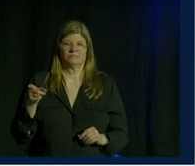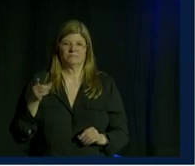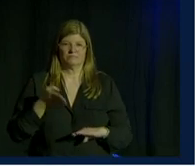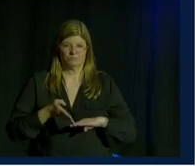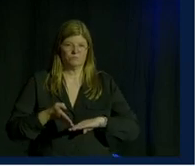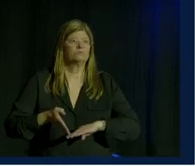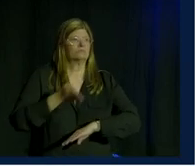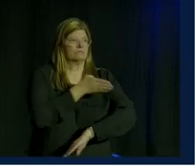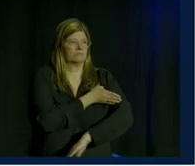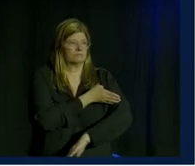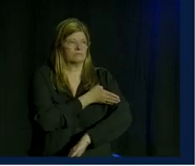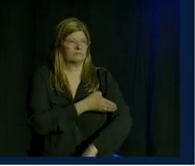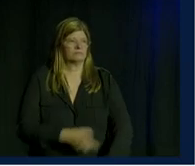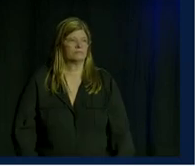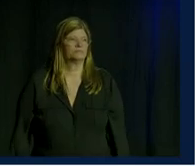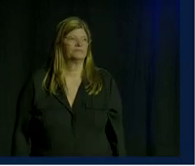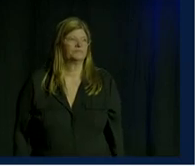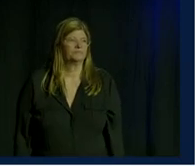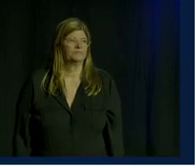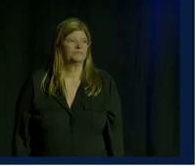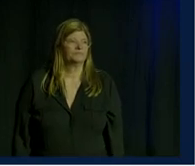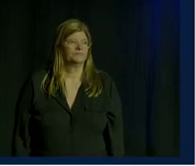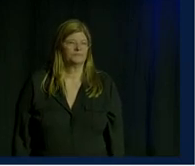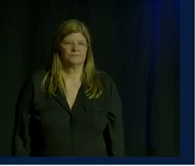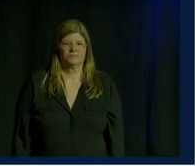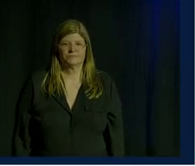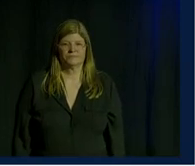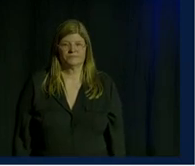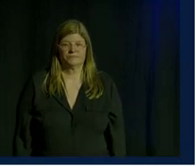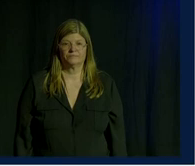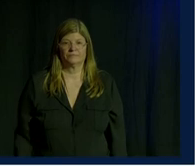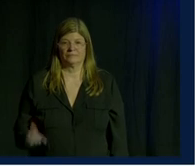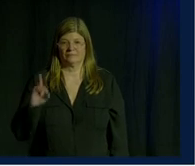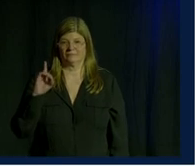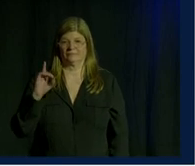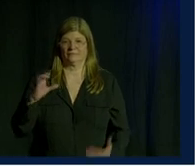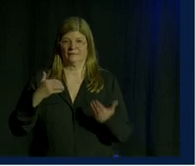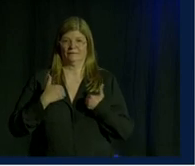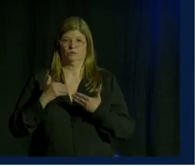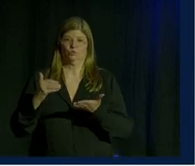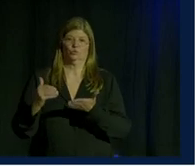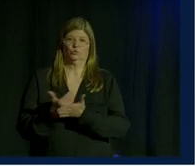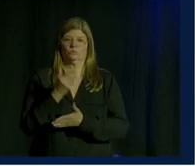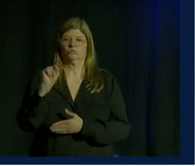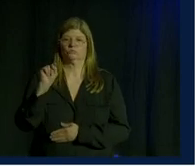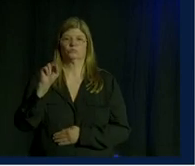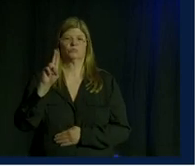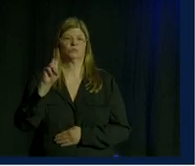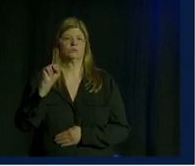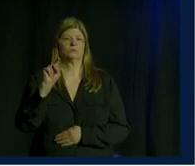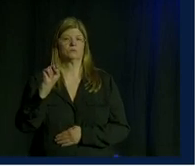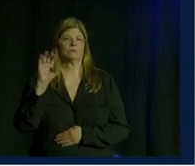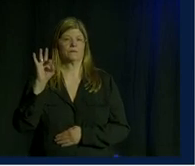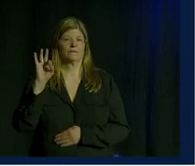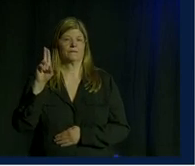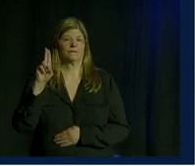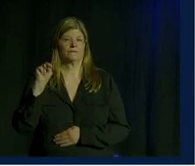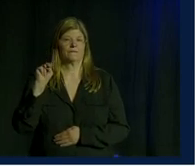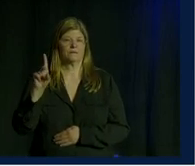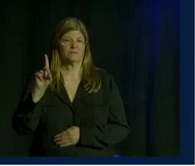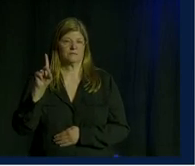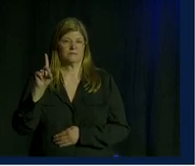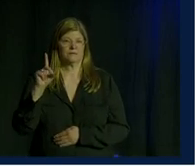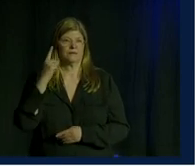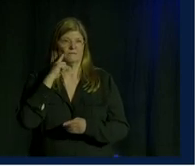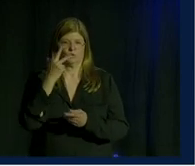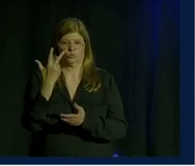DC Omnibus Act, the Sustainable Energy Trust Fund has $3 million a year as well. Now, as for technical resources, the DC